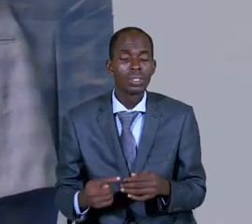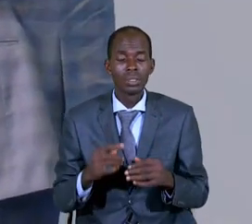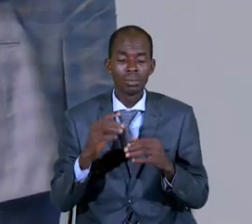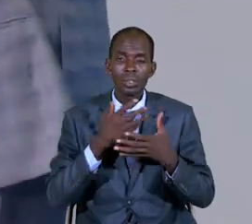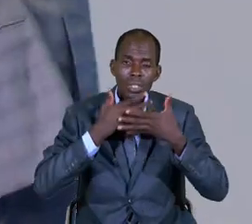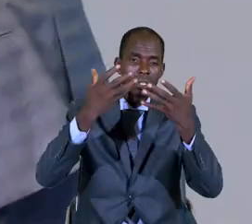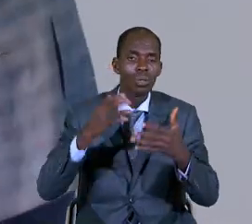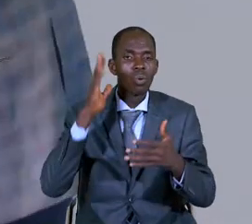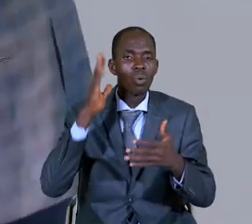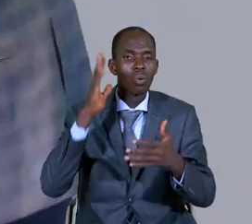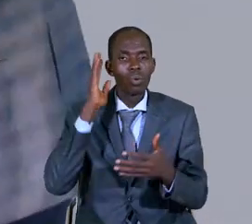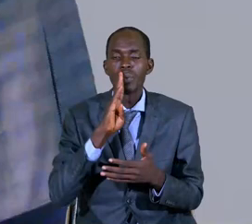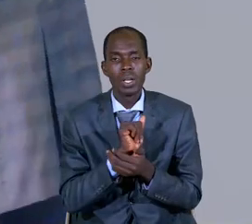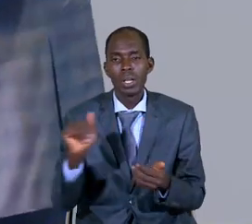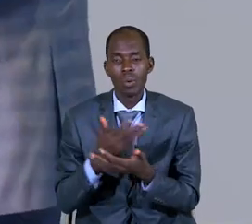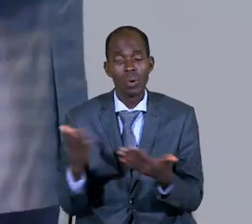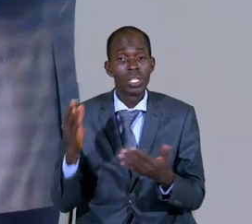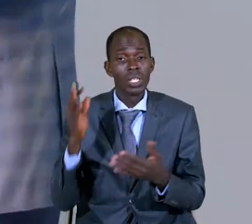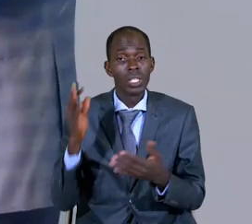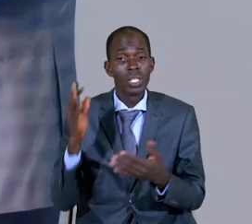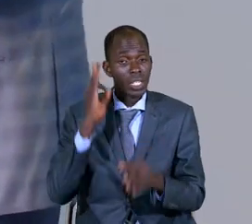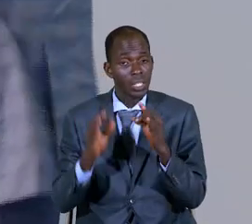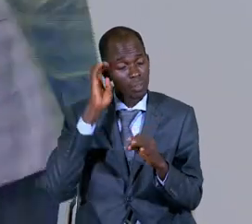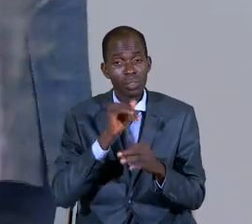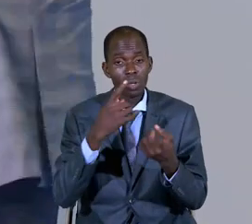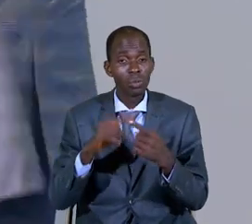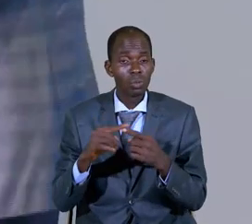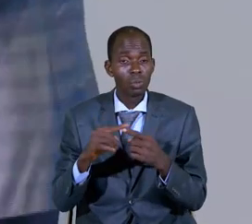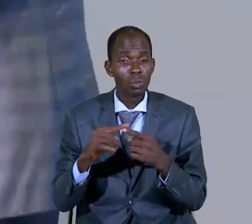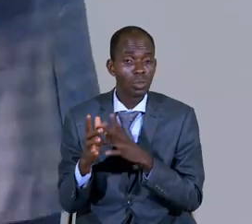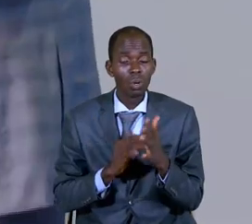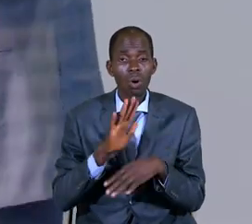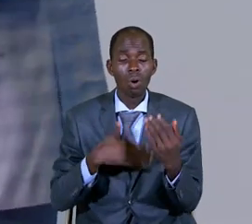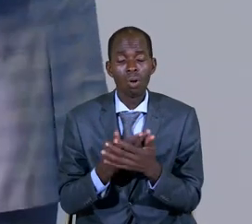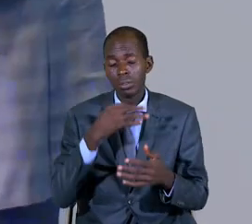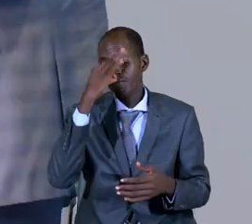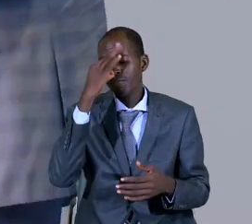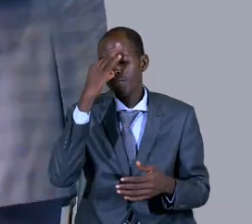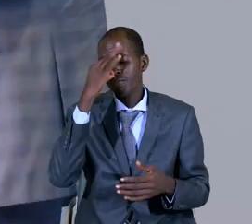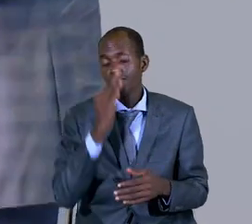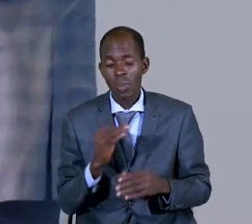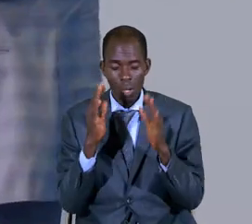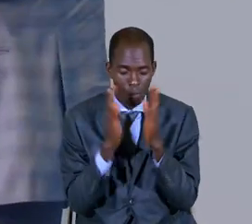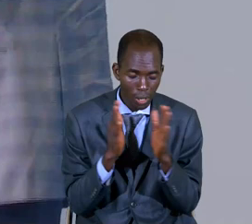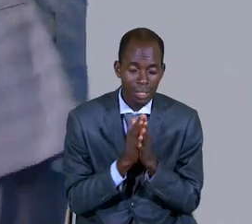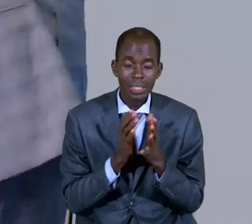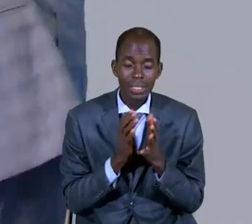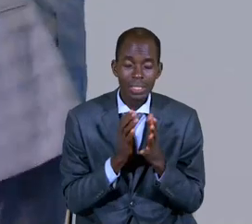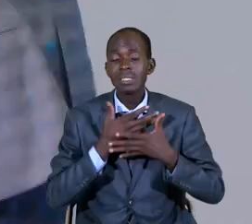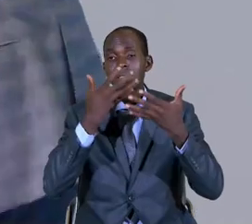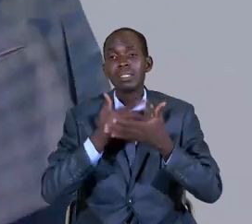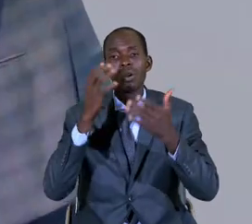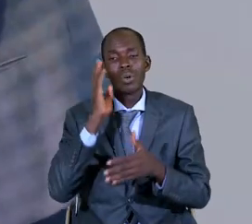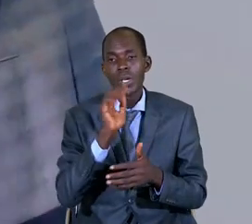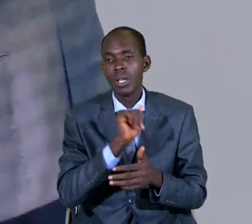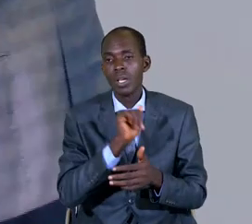waste. If he didn't come to Jesus, all the fasting, all the rolling on the ground, all the prayer will be a waste. If he